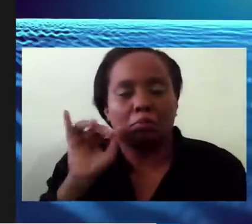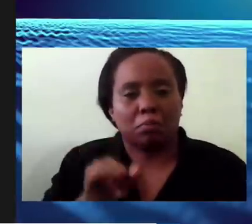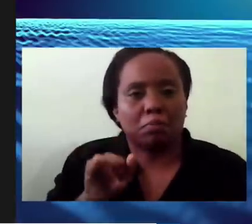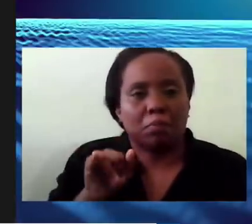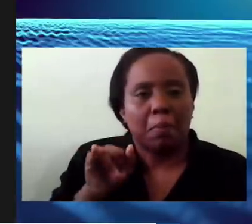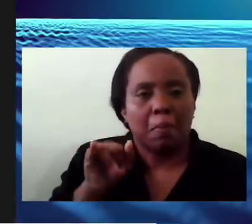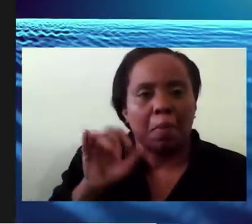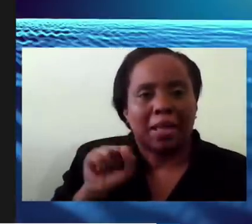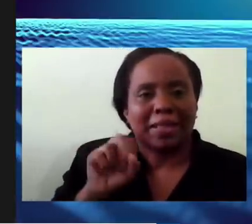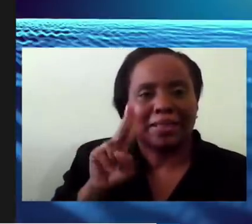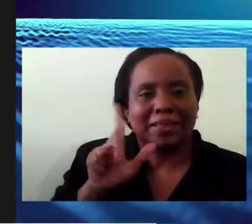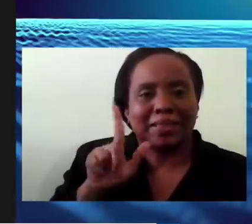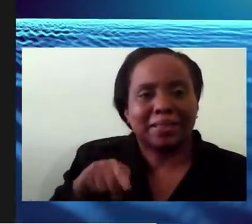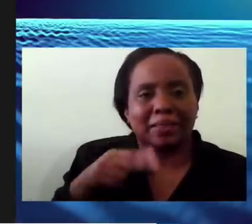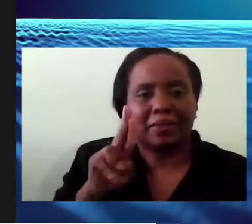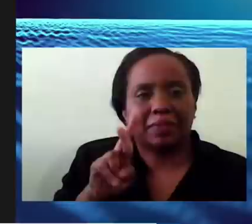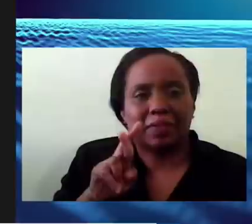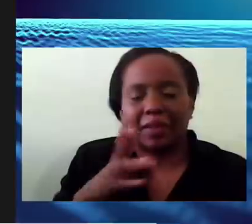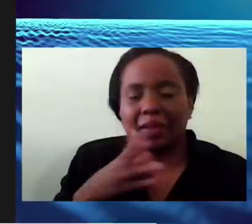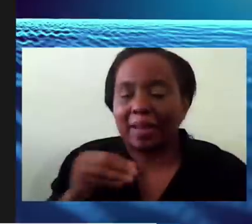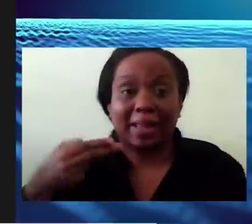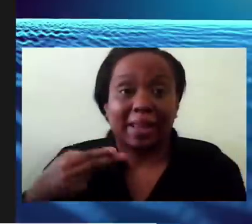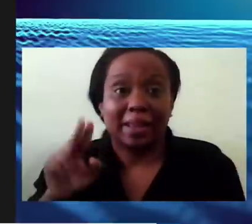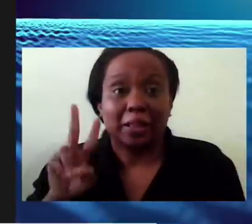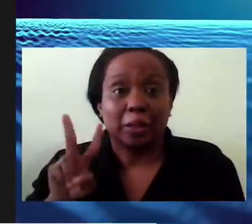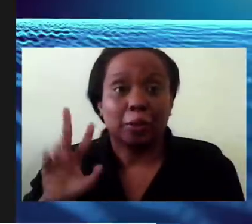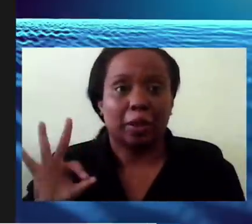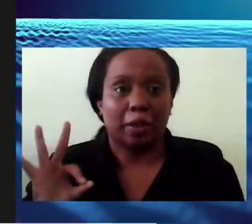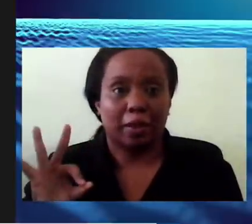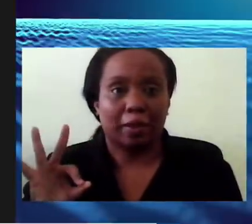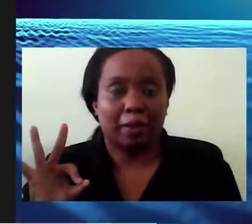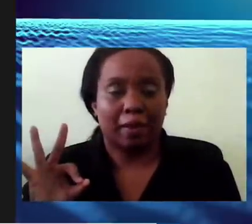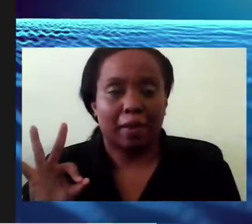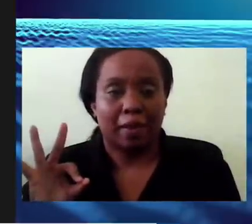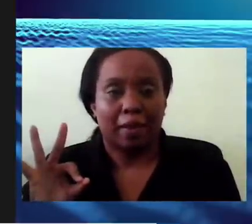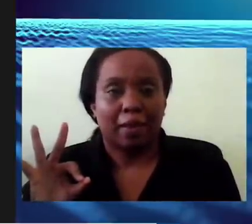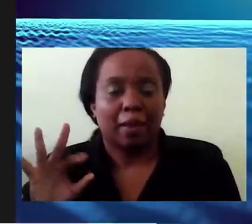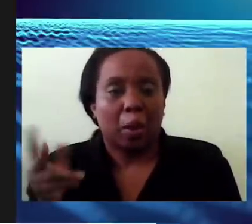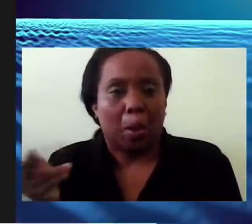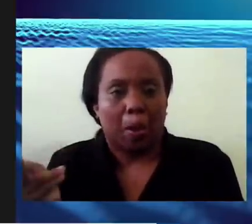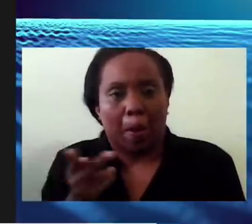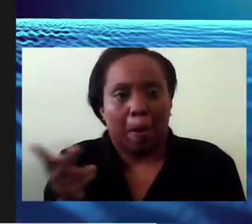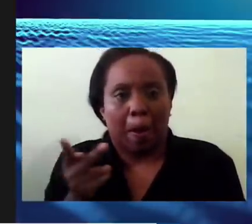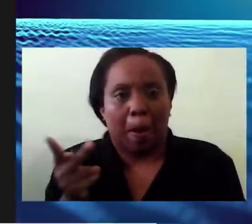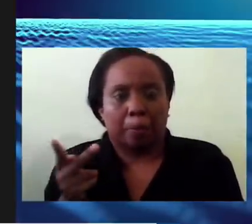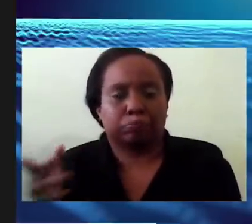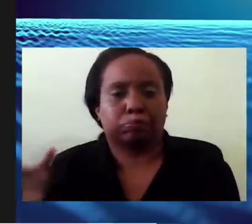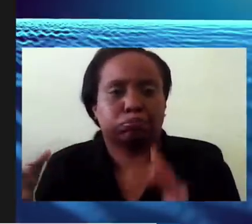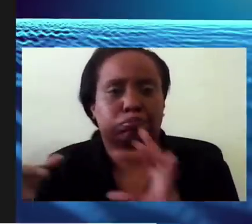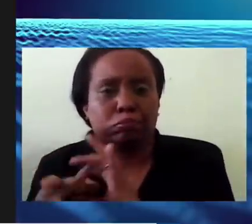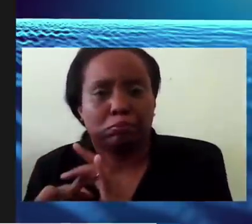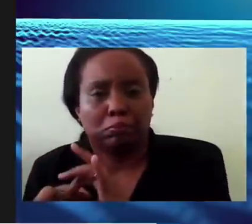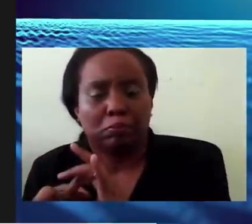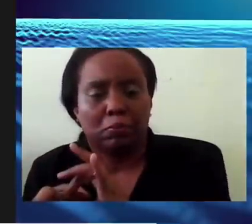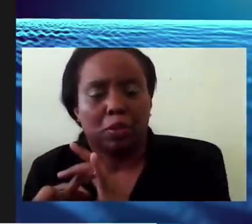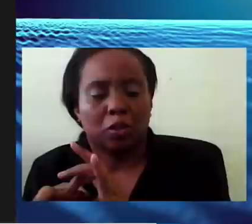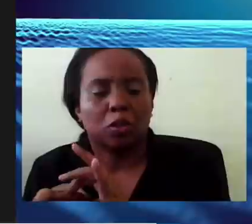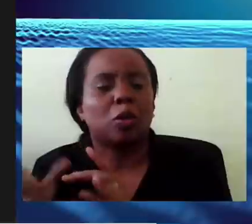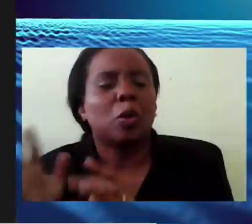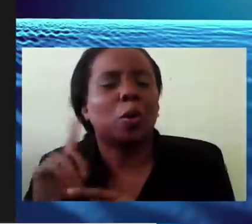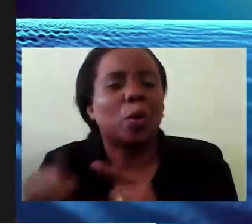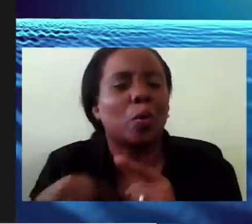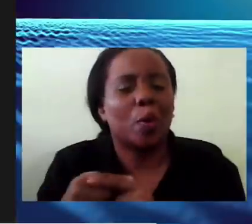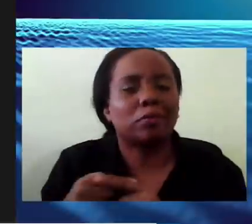hydrogen sulfide, that's the H2S, that's usually associated with hydrothermal systems. So hot springs and fumaroles that you normally see, such